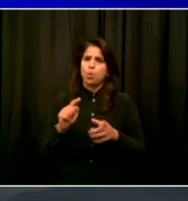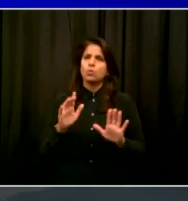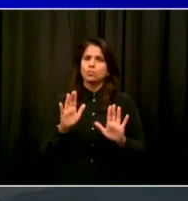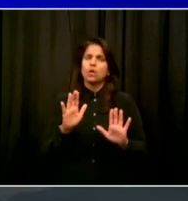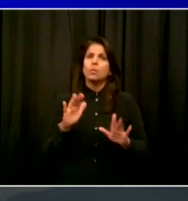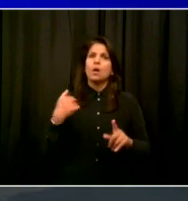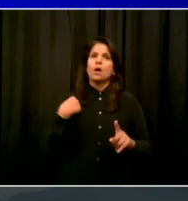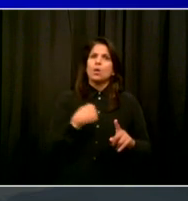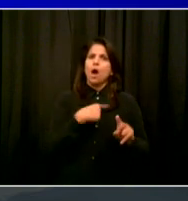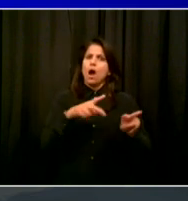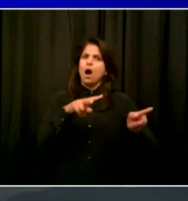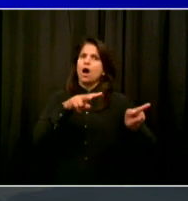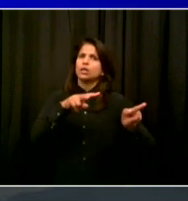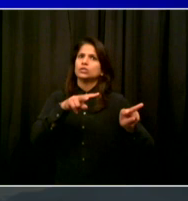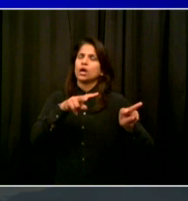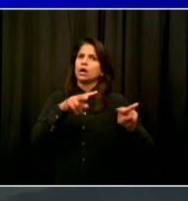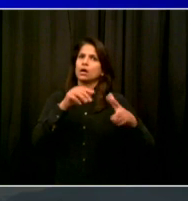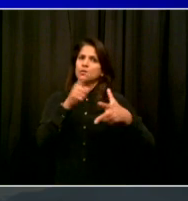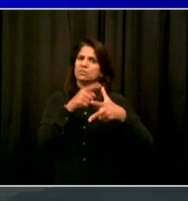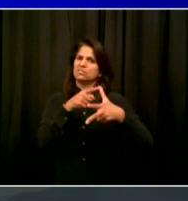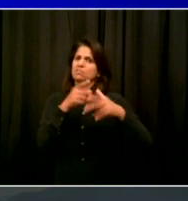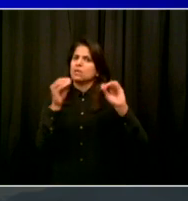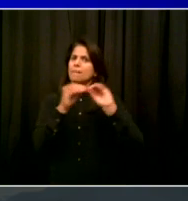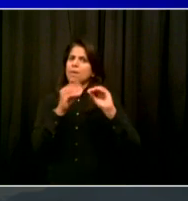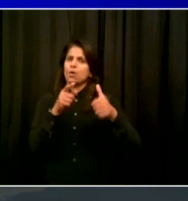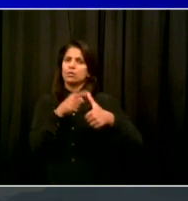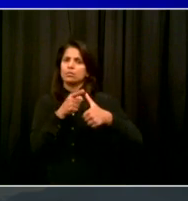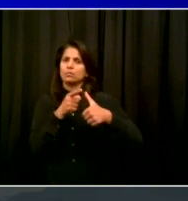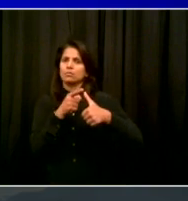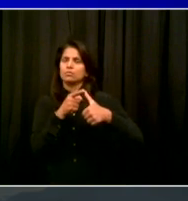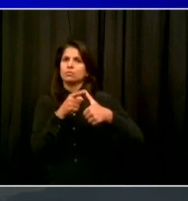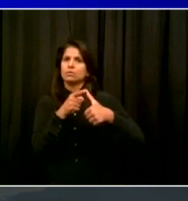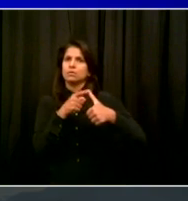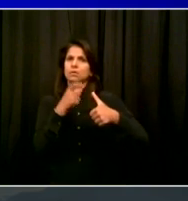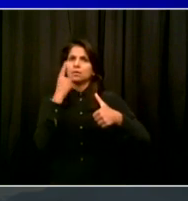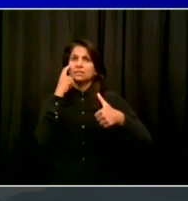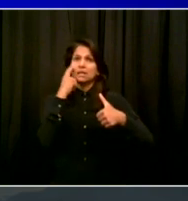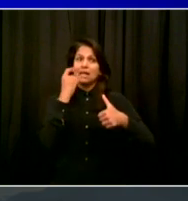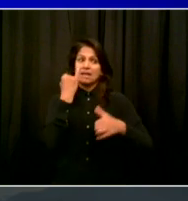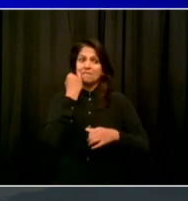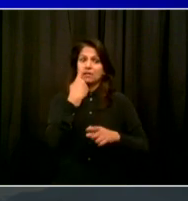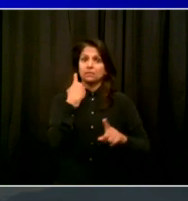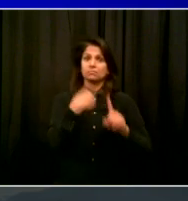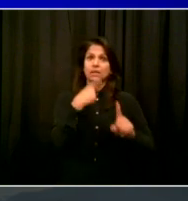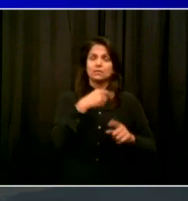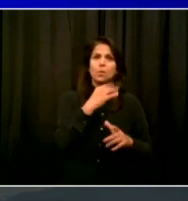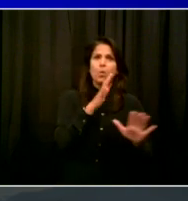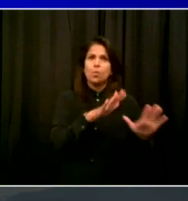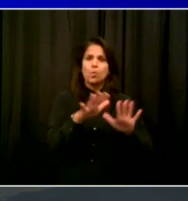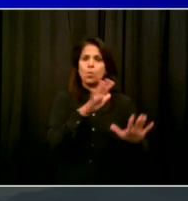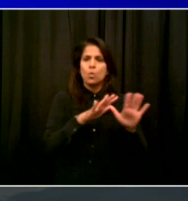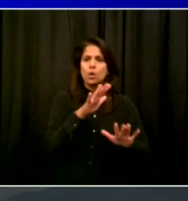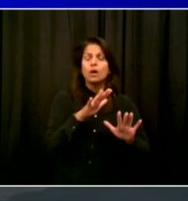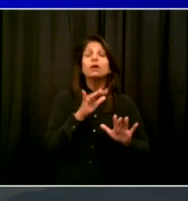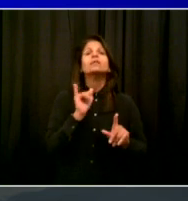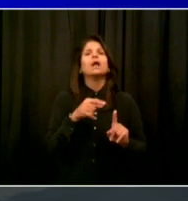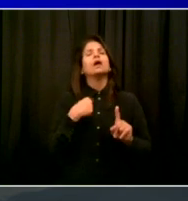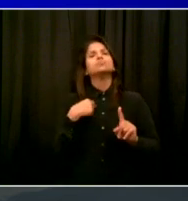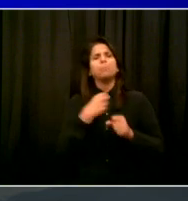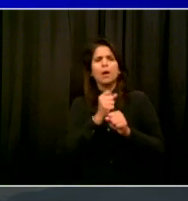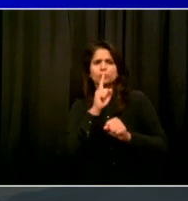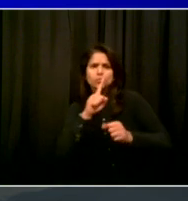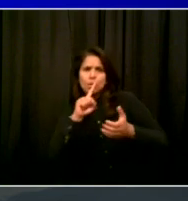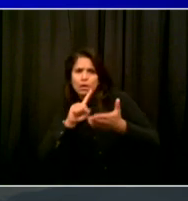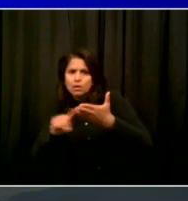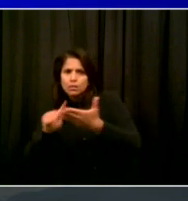positivity level for COVID continues to rise. And obviously, with the number of cases growing, we are very concerned that there'll be more and more people going to the hospital. It's a level